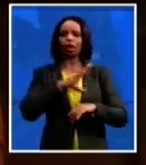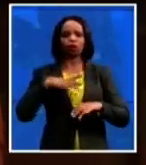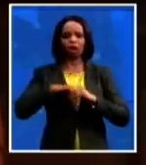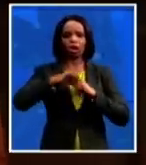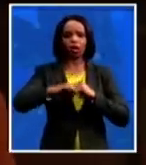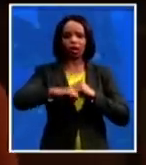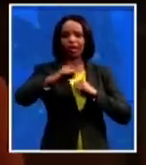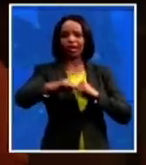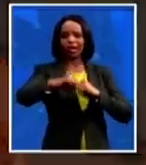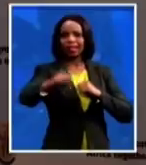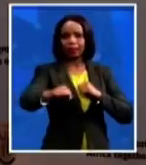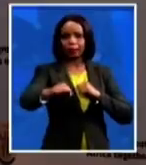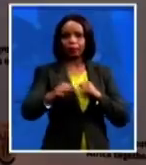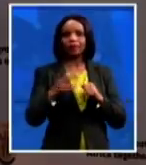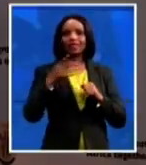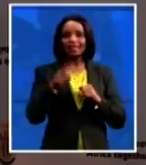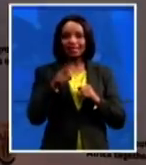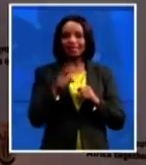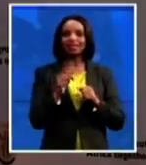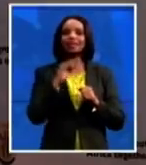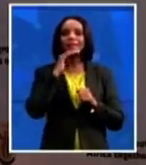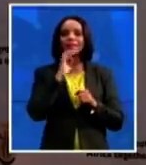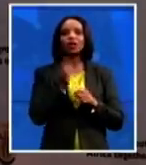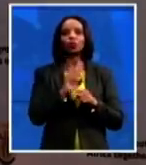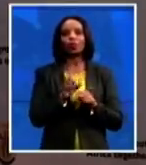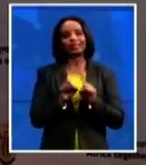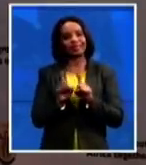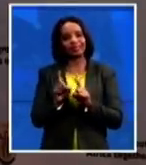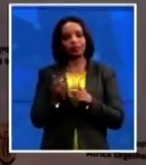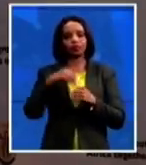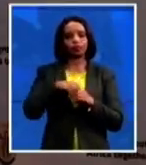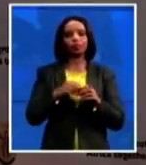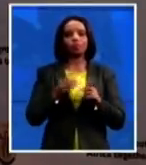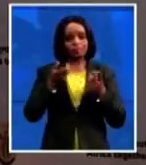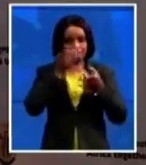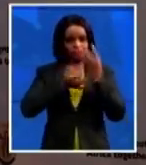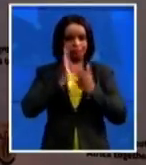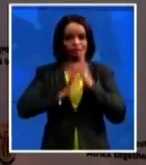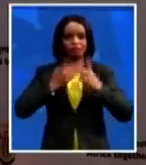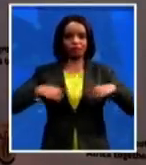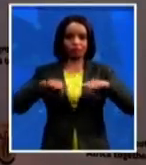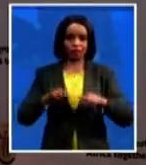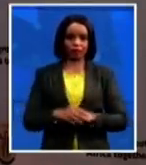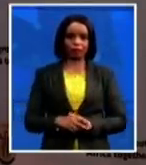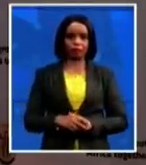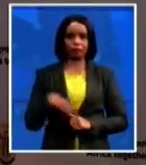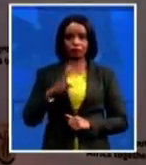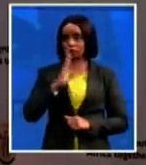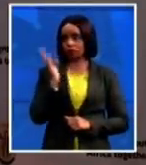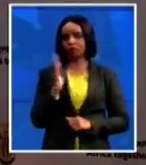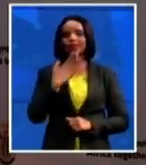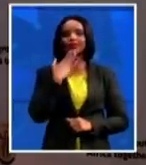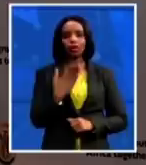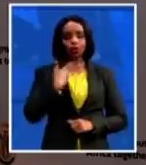entails. Thank you. Isaac. Nkosi kakhulu. Abongile Dumago, SABC News. Just